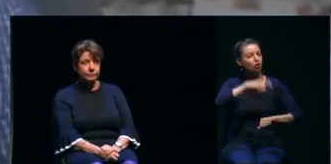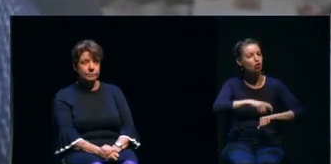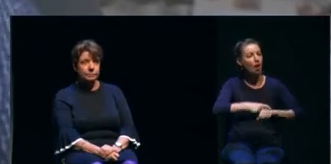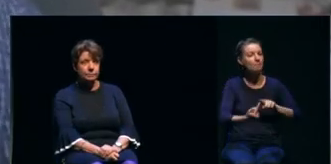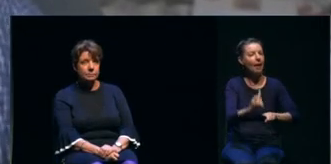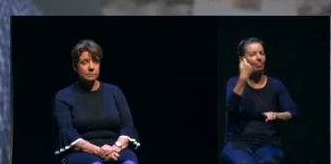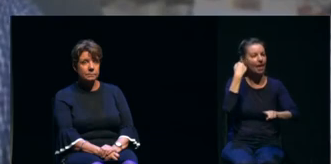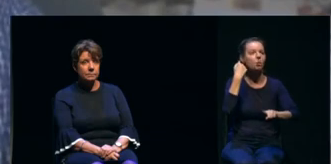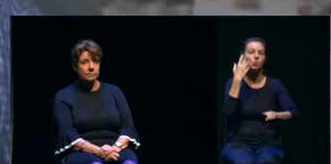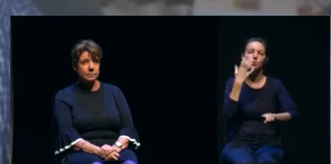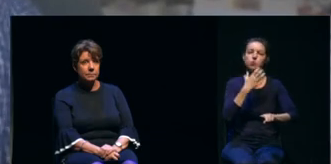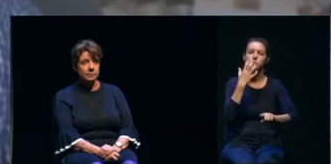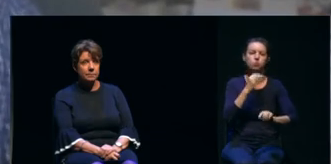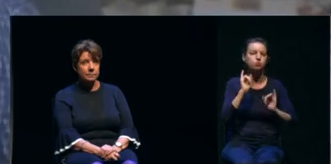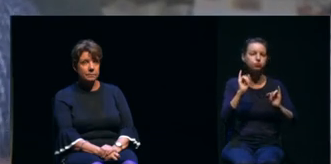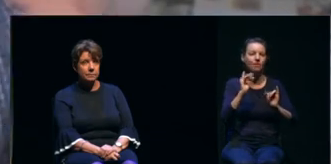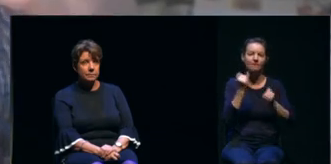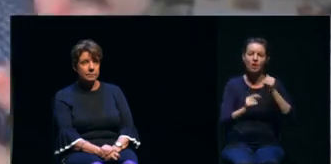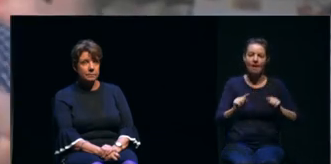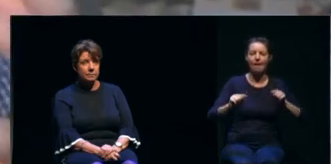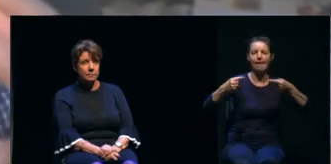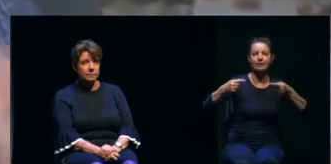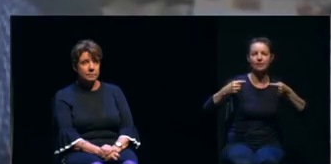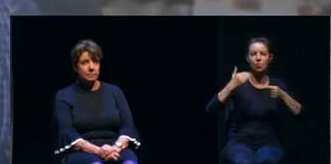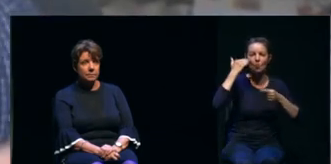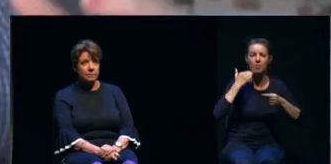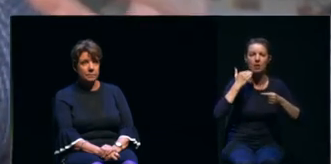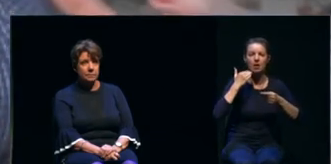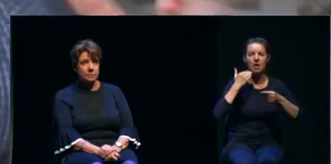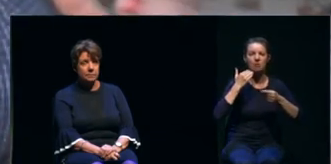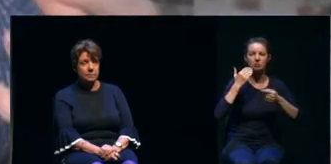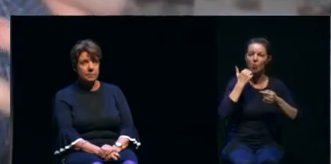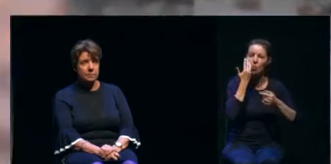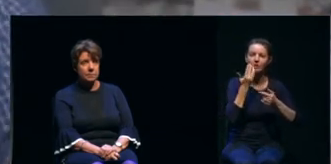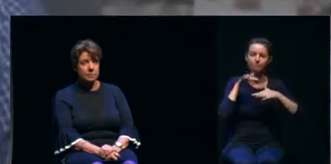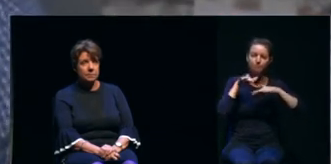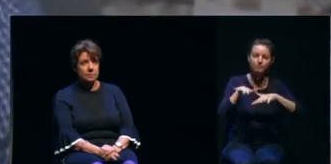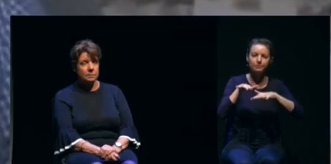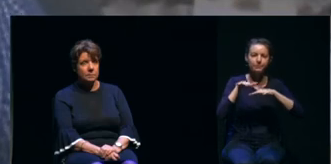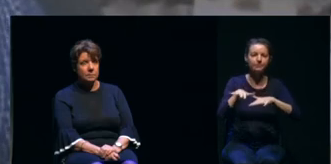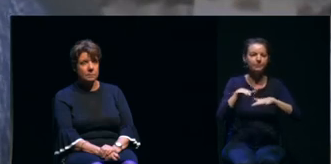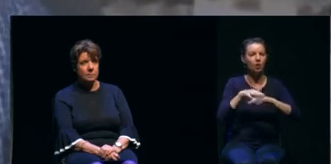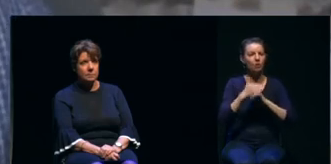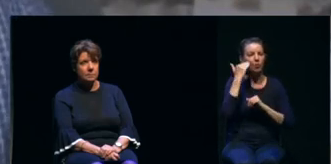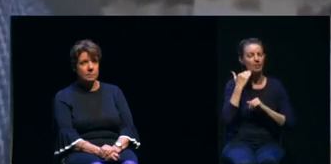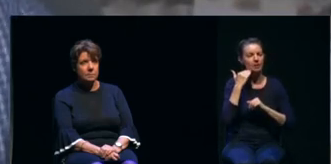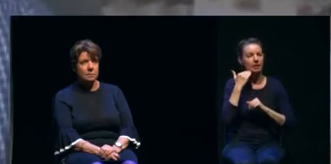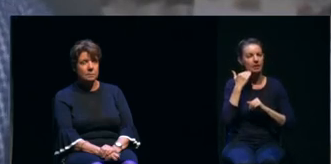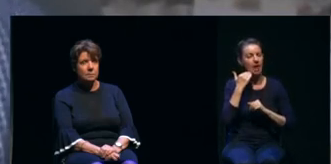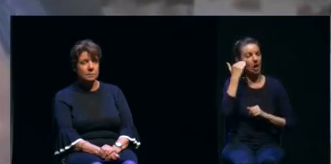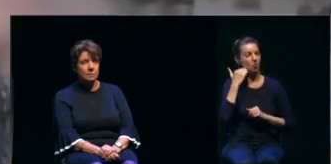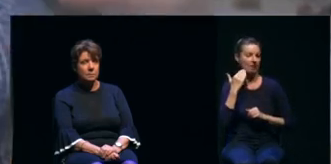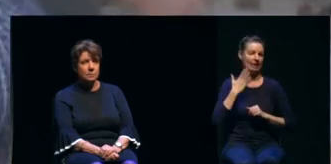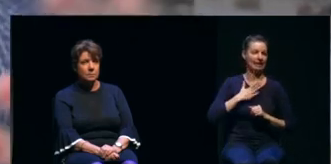so toxic. It was so anti-women and so it was a roast culture that women had to adopt that